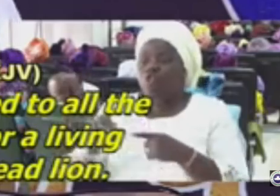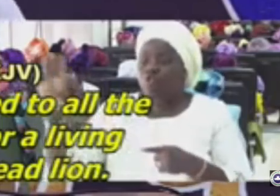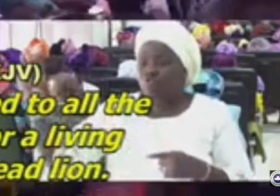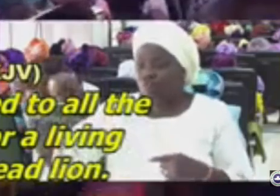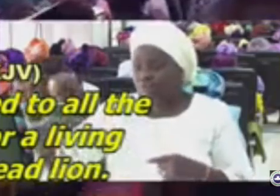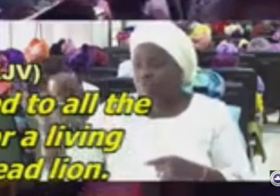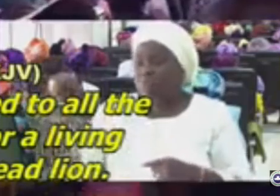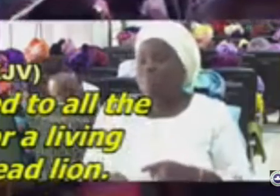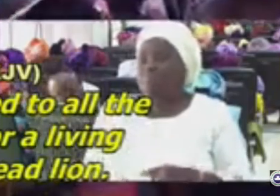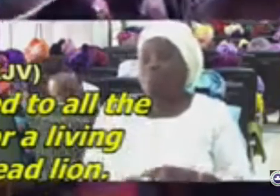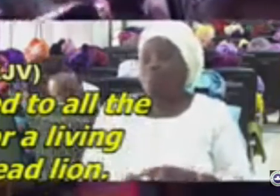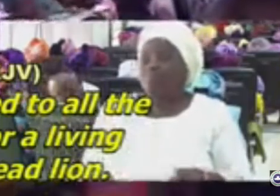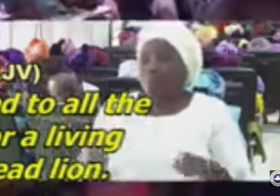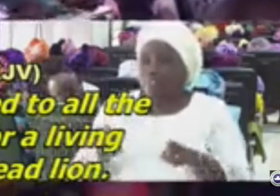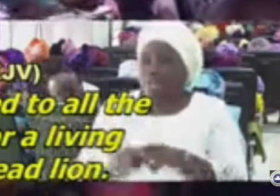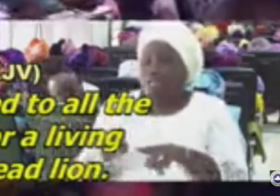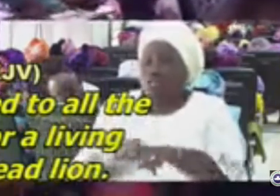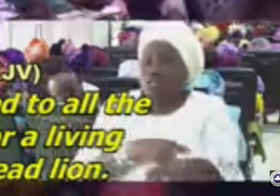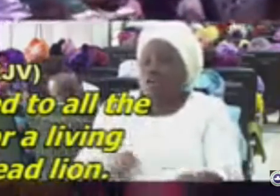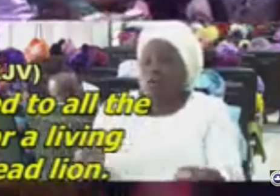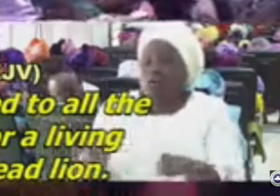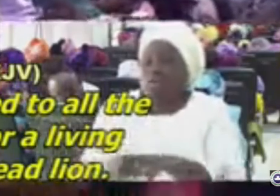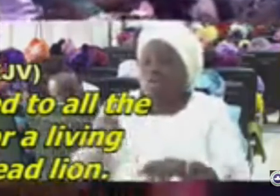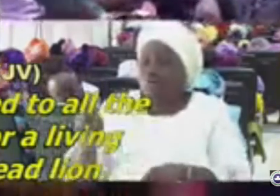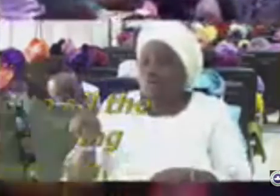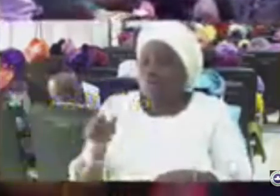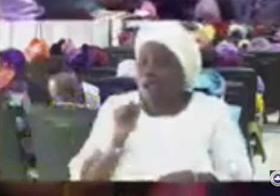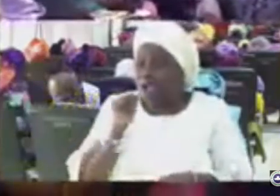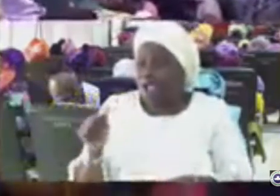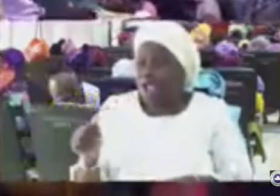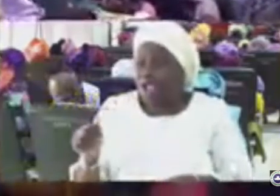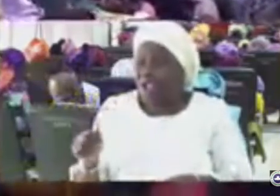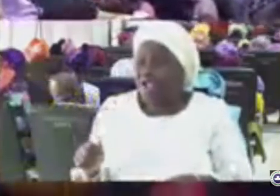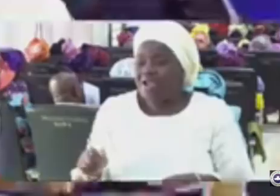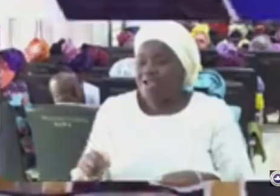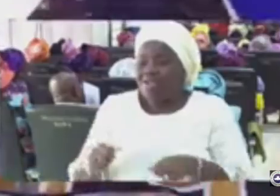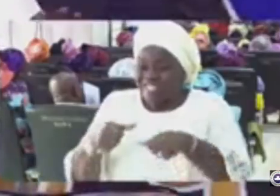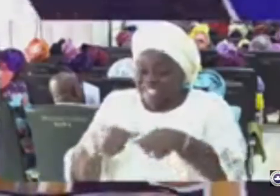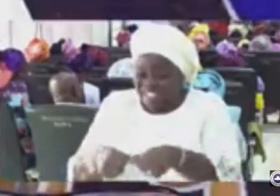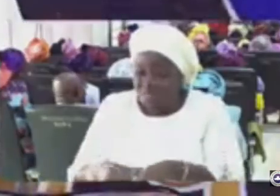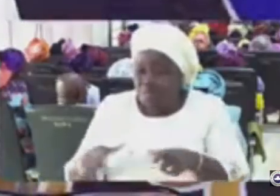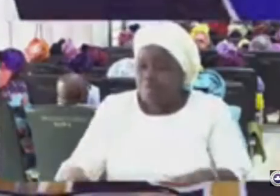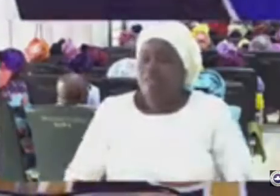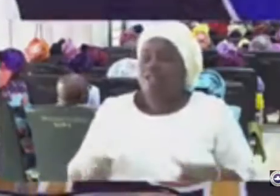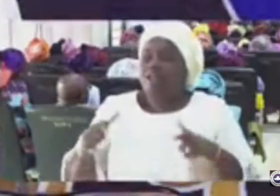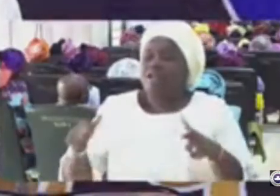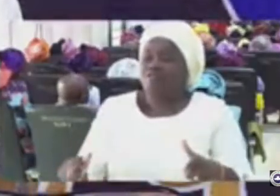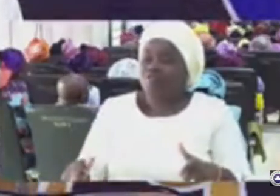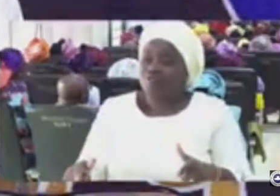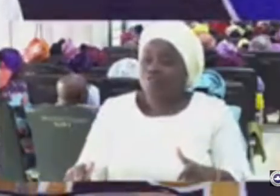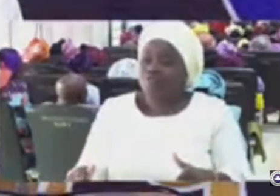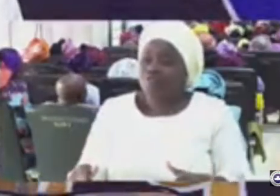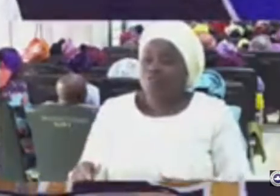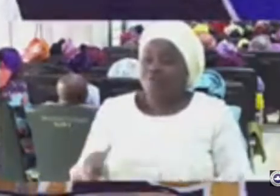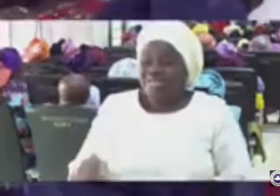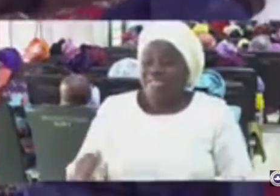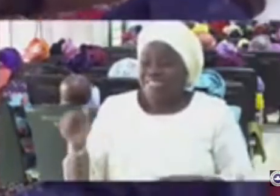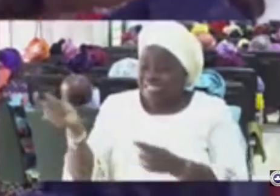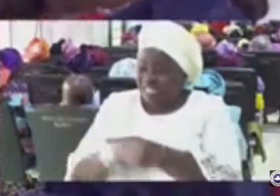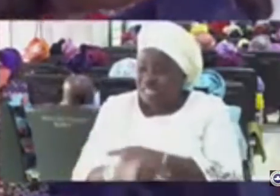alive, a day may come when the Almighty God will change prophecies to a decree.